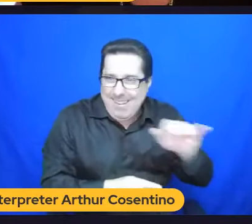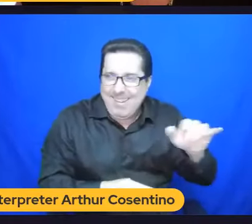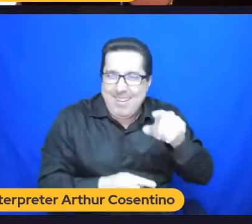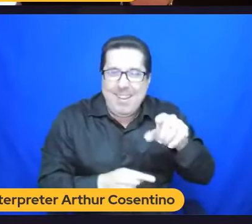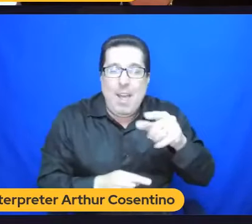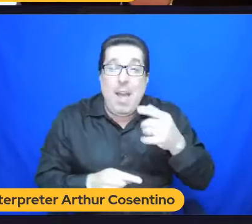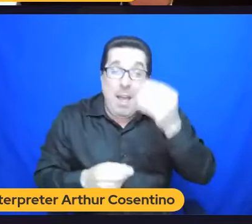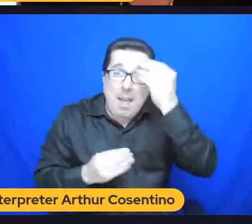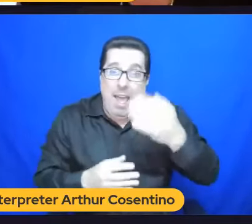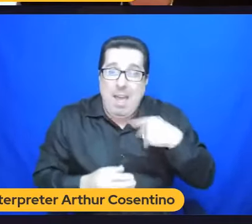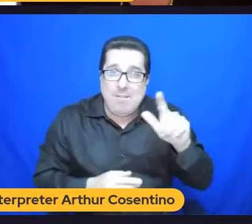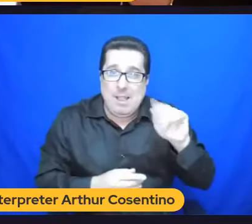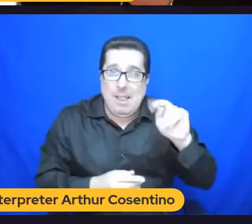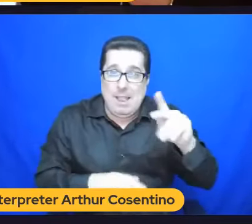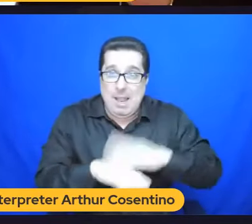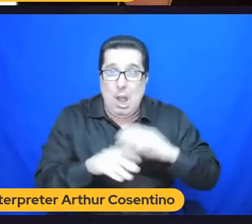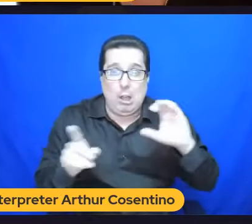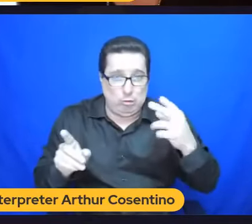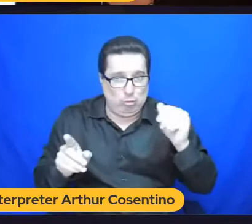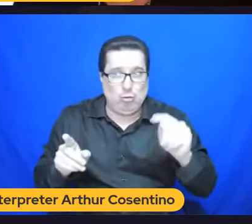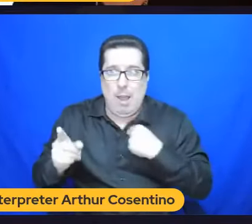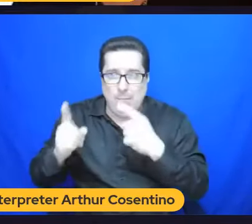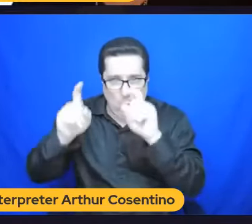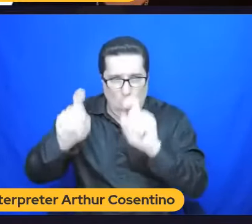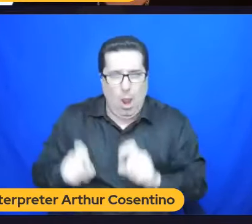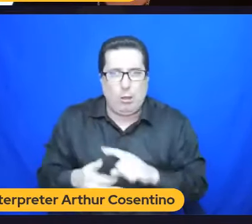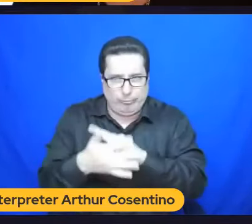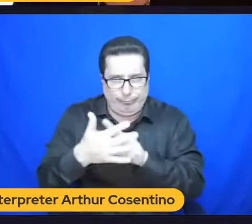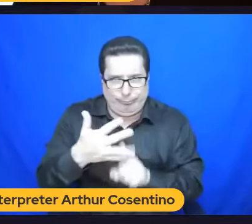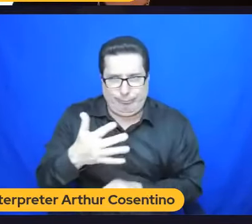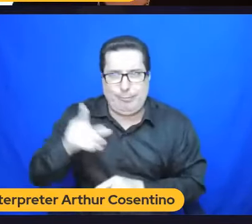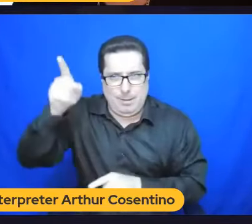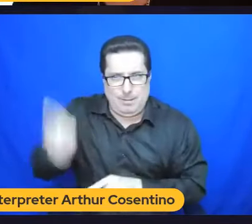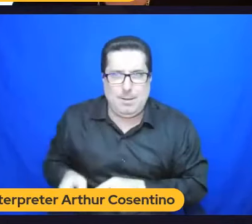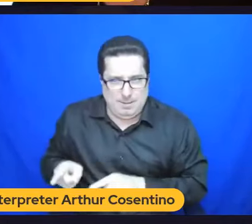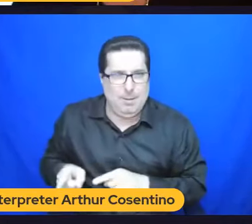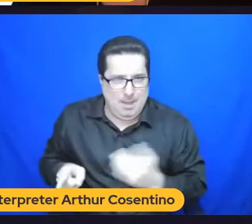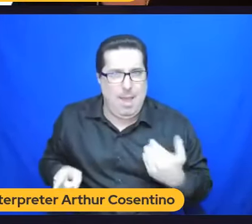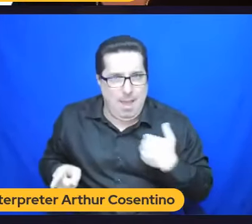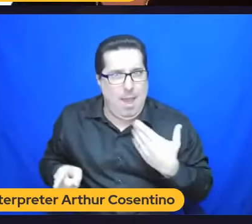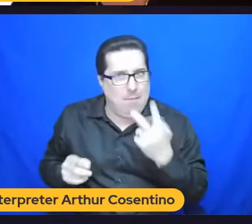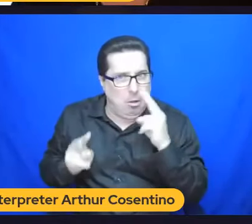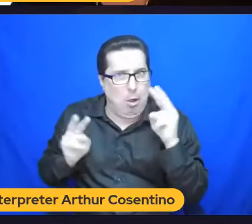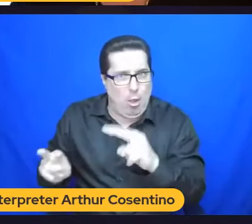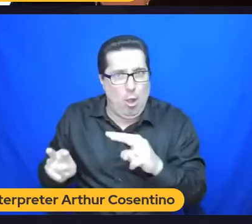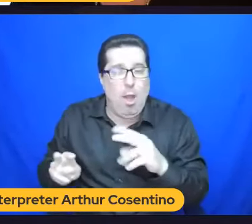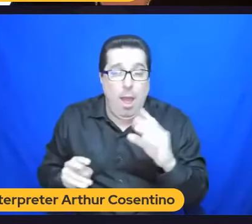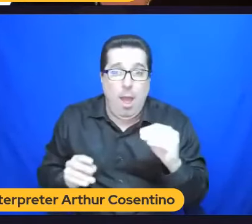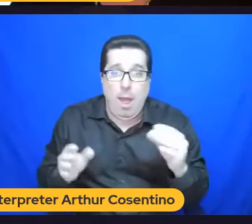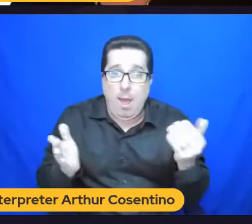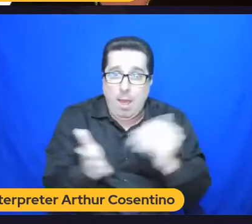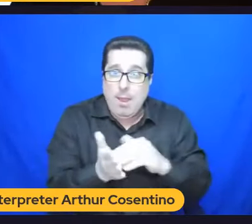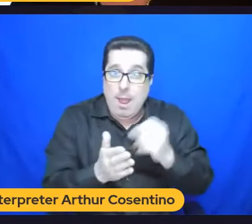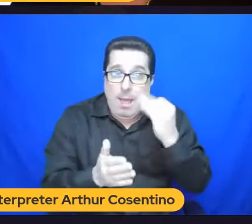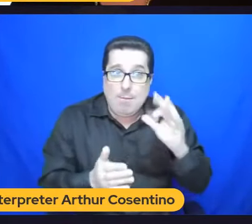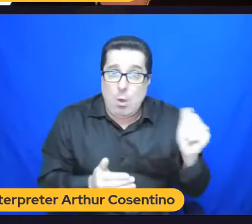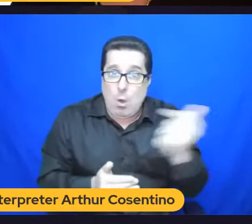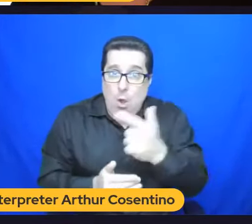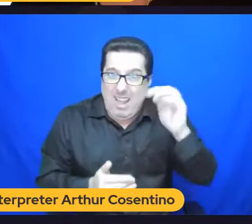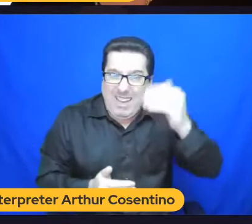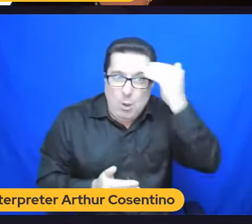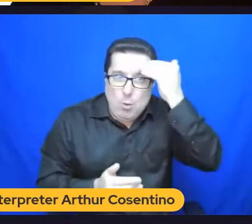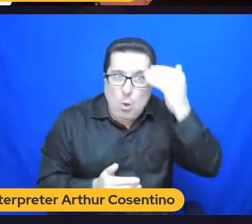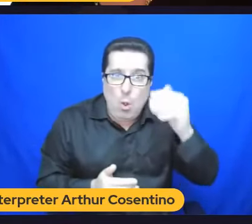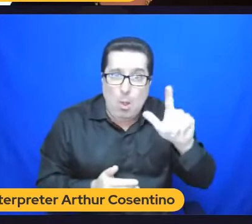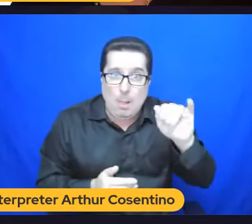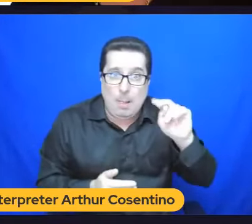chat, so you probably have some questions going on there. We added it quite a bit earlier. So yeah, if you and just so y'all know, if you need that link, and I'll say it